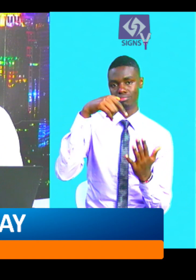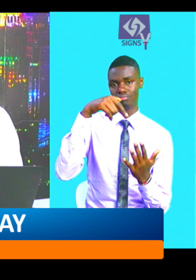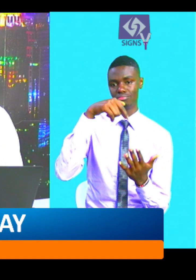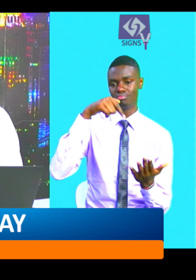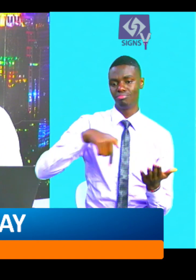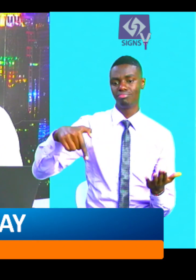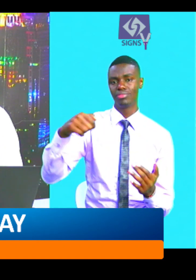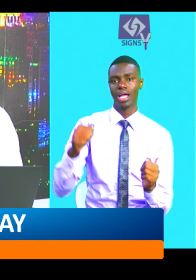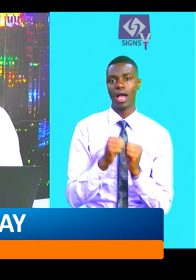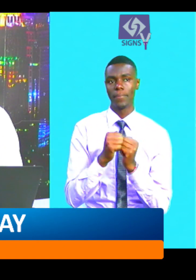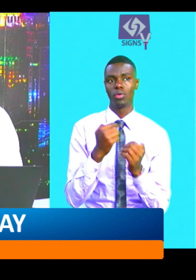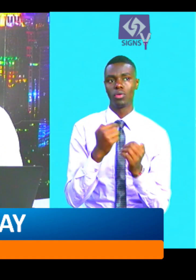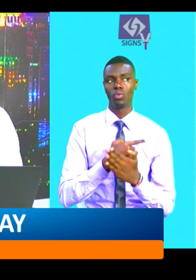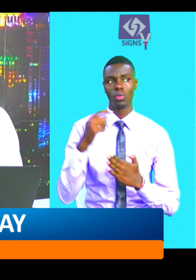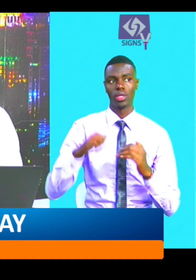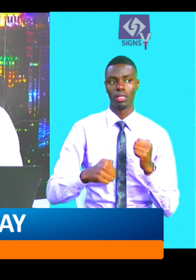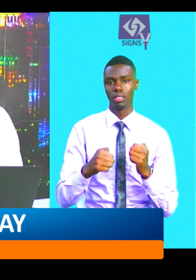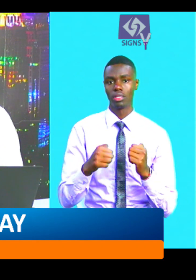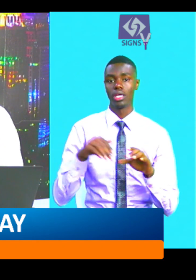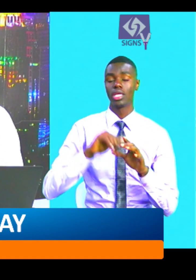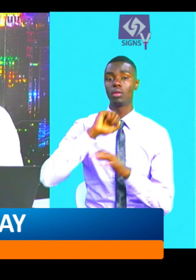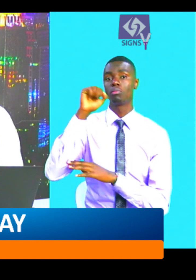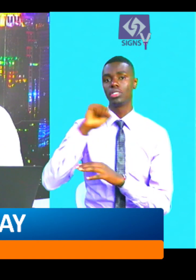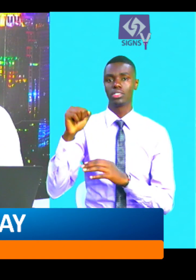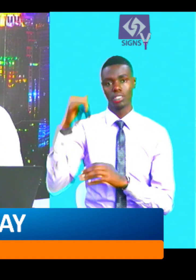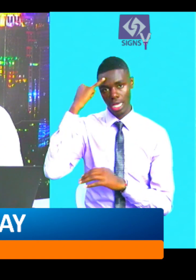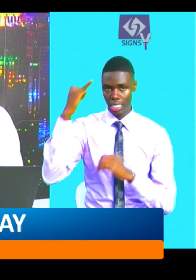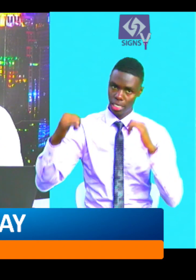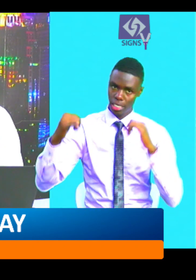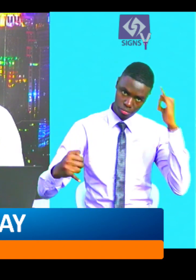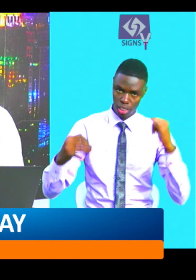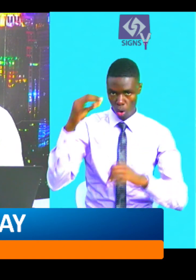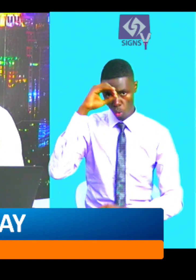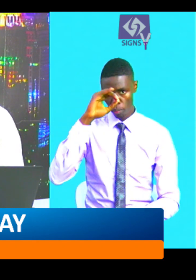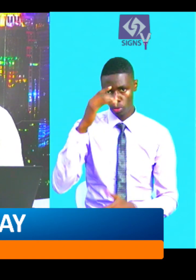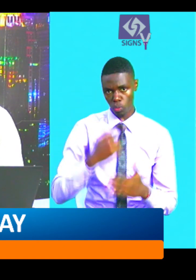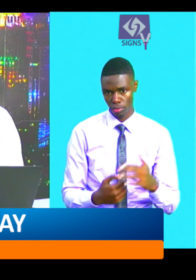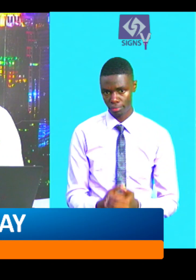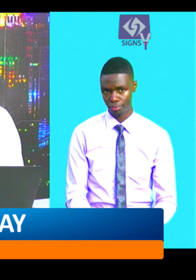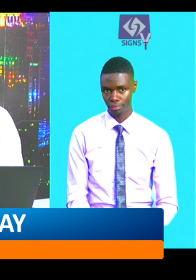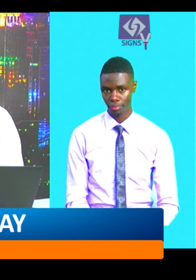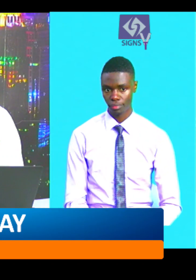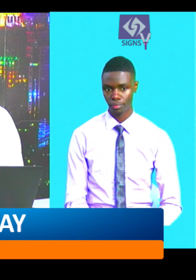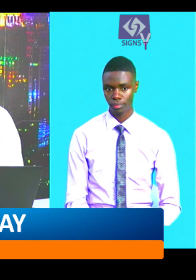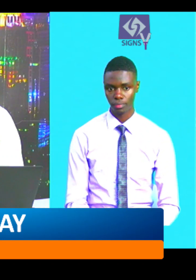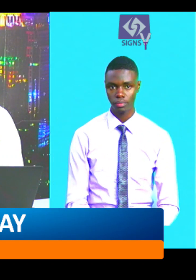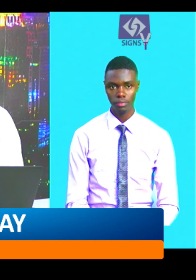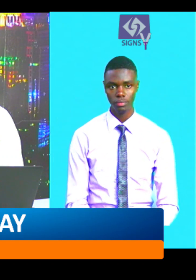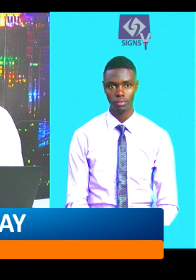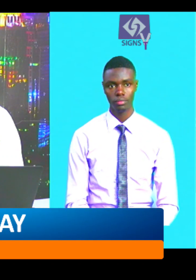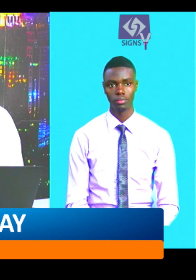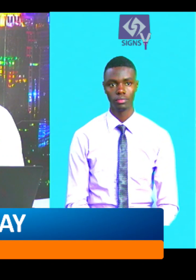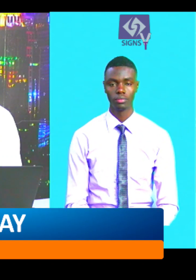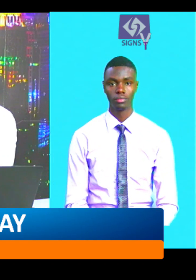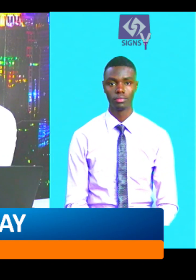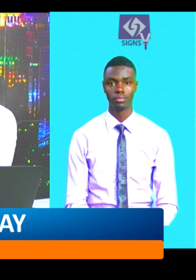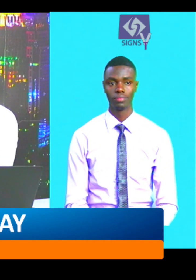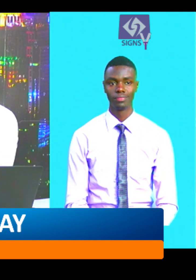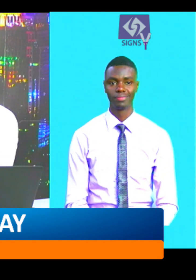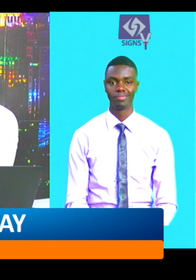of the things that happened over the weekend in politics? What I noted